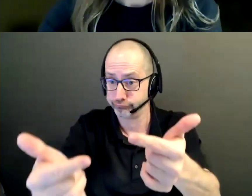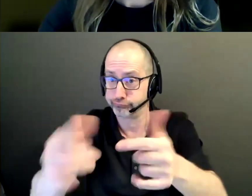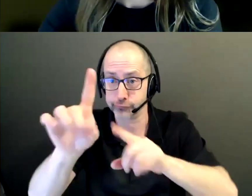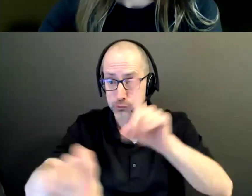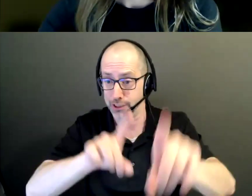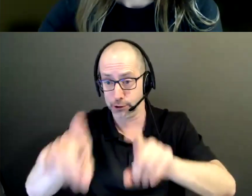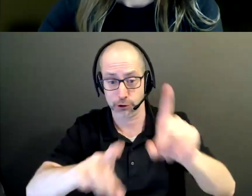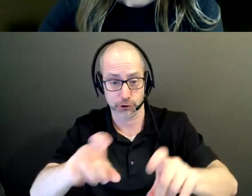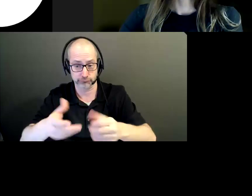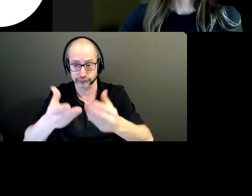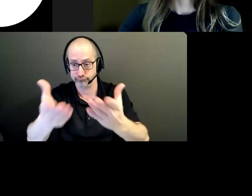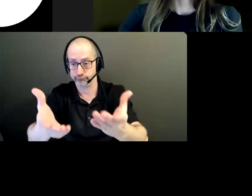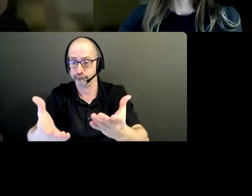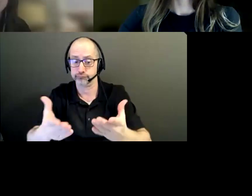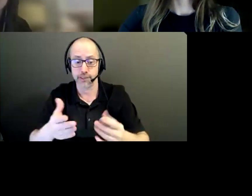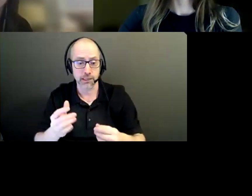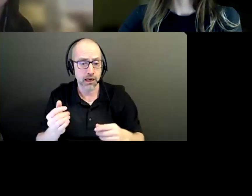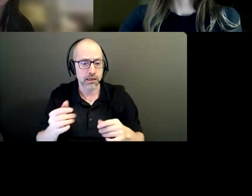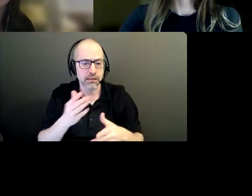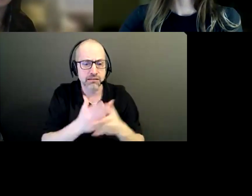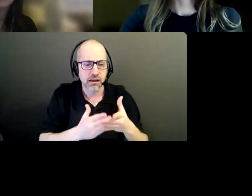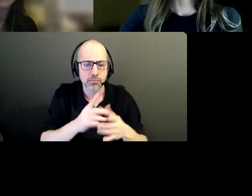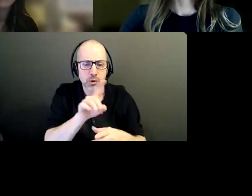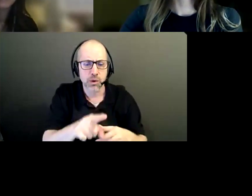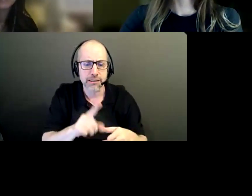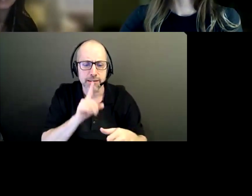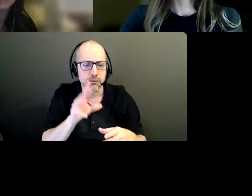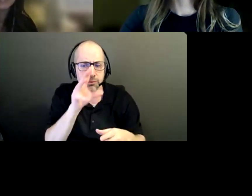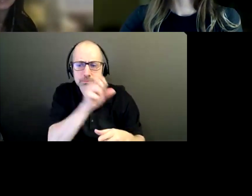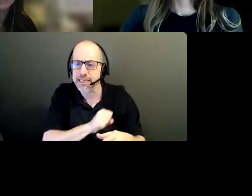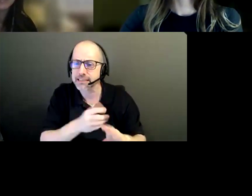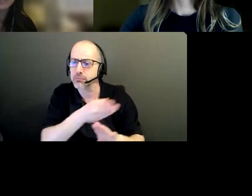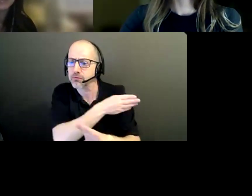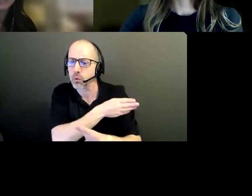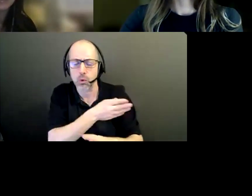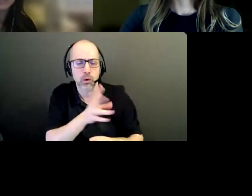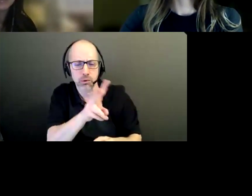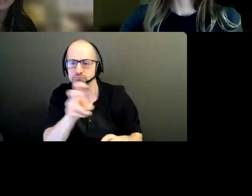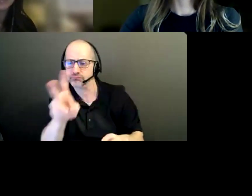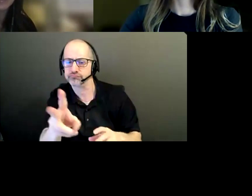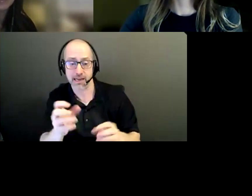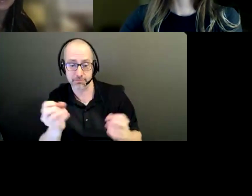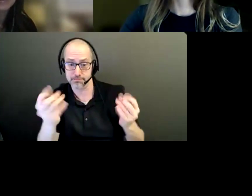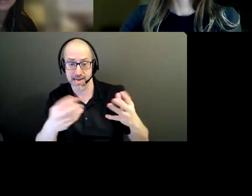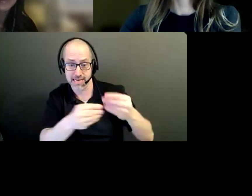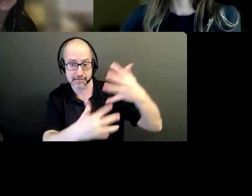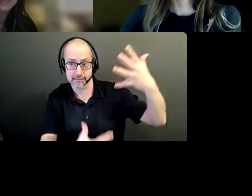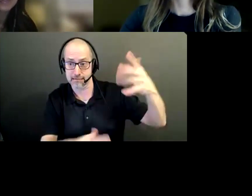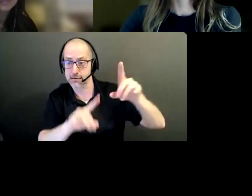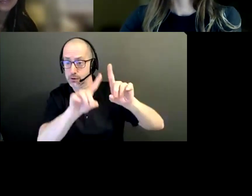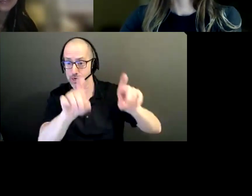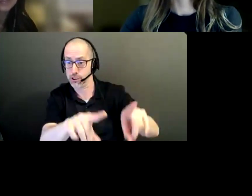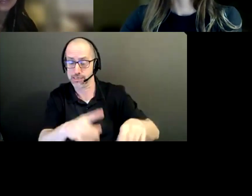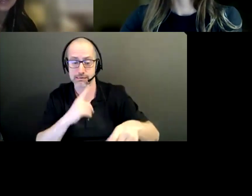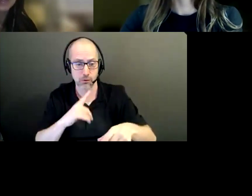And we're going to go back to some of the questions that we had earlier. We have tons of questions, so it's going to be a